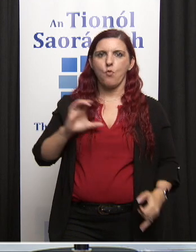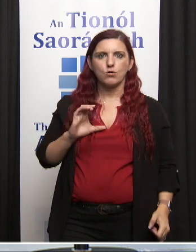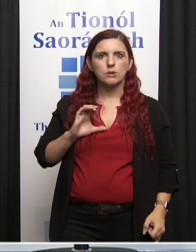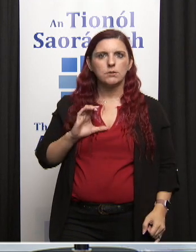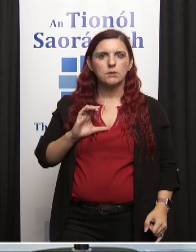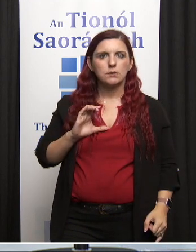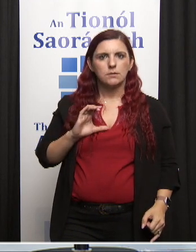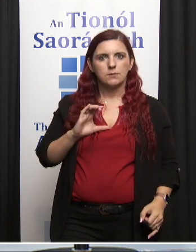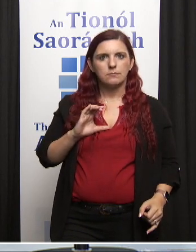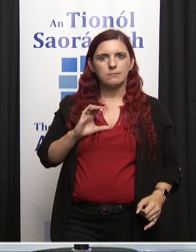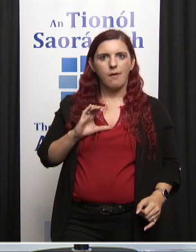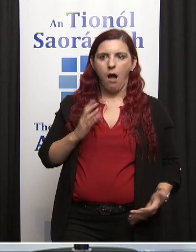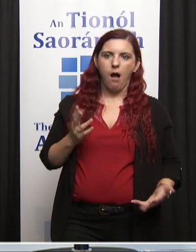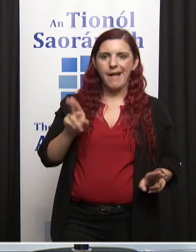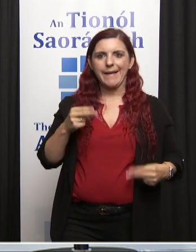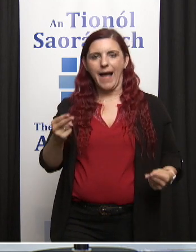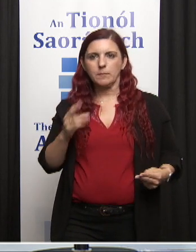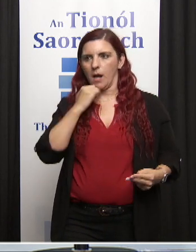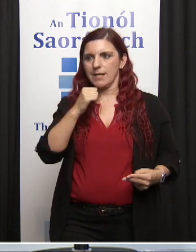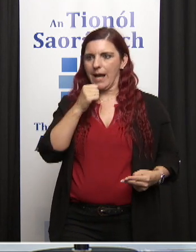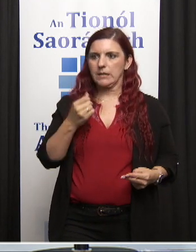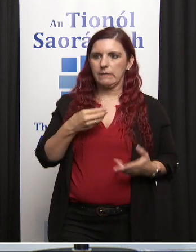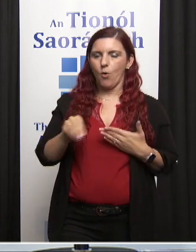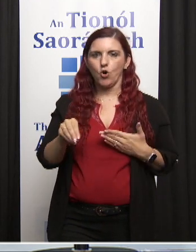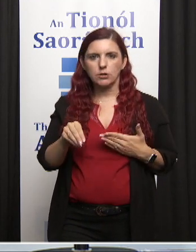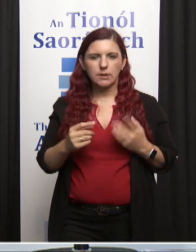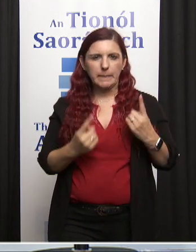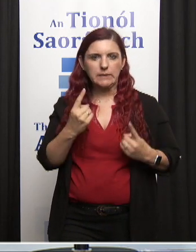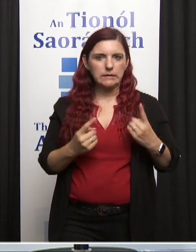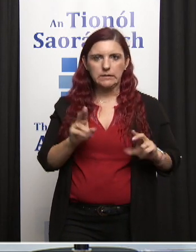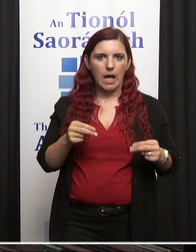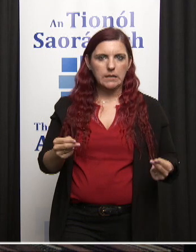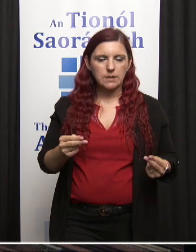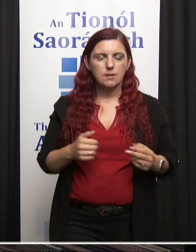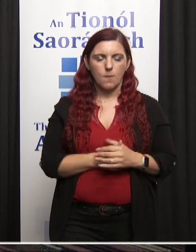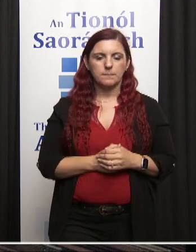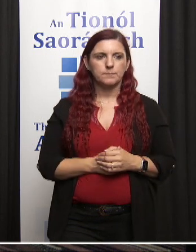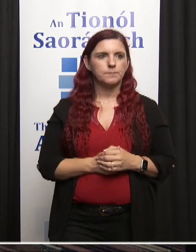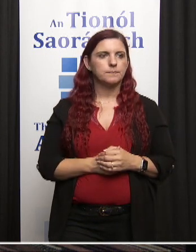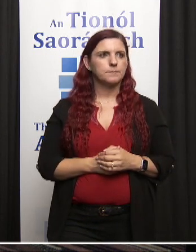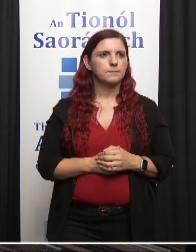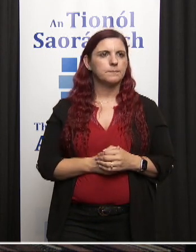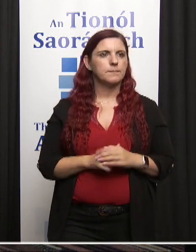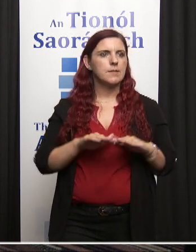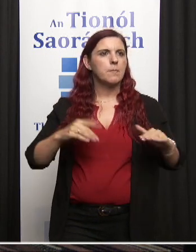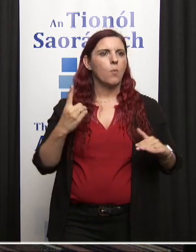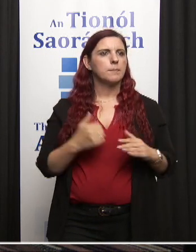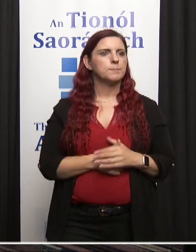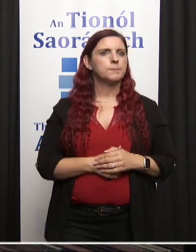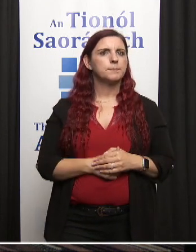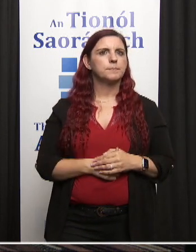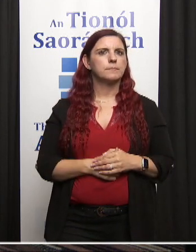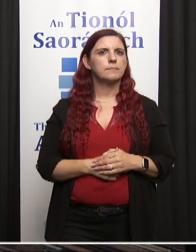who can't compete with some of the larger and better funded organisations. Table 1, please.